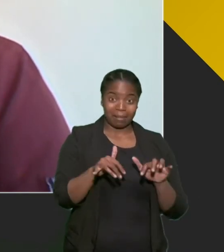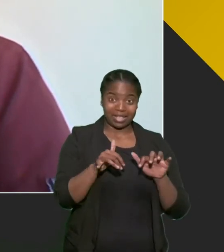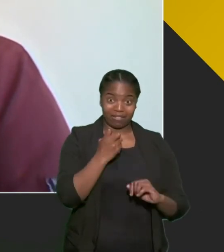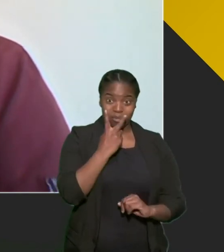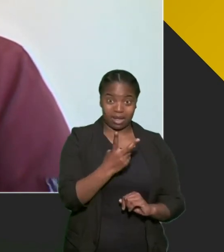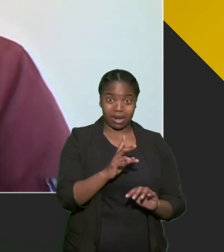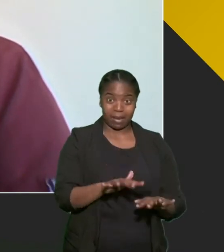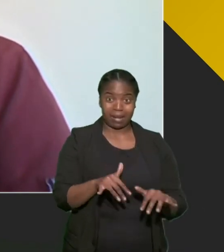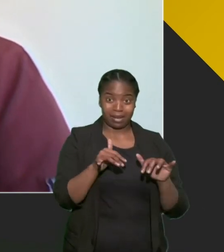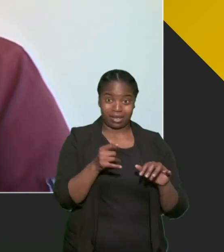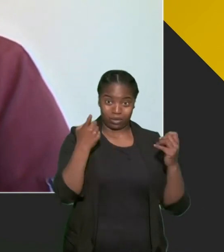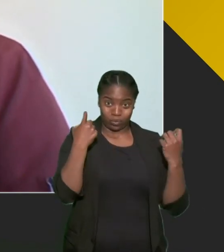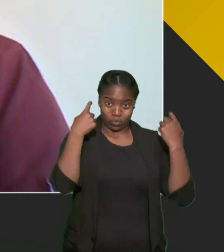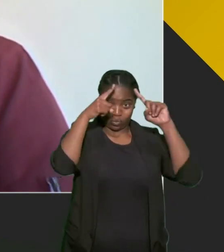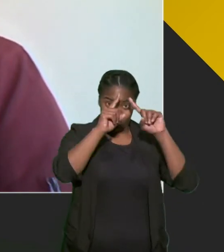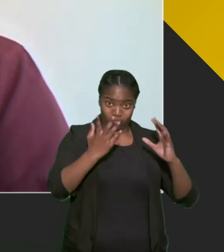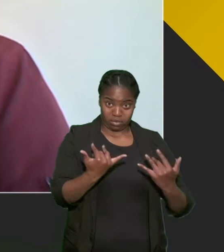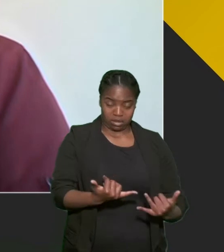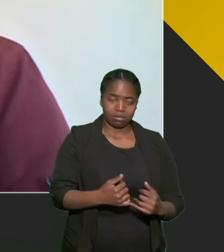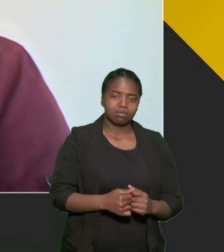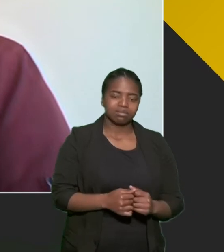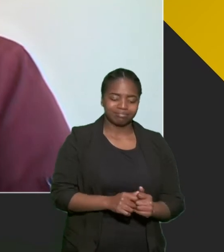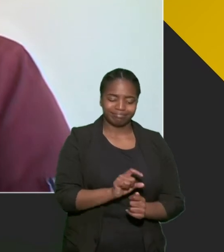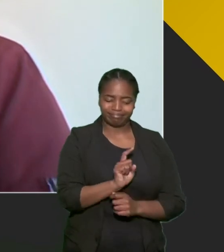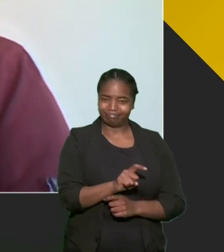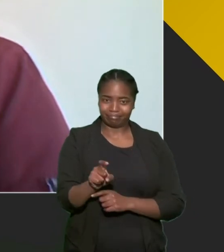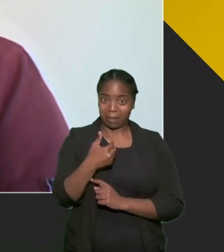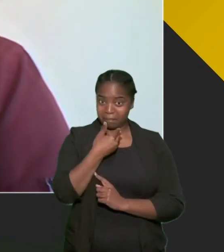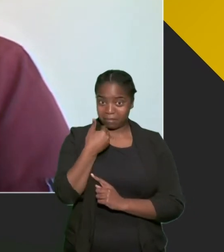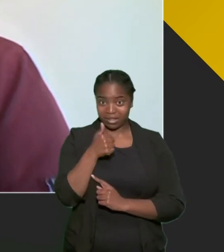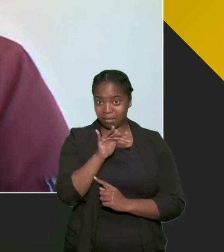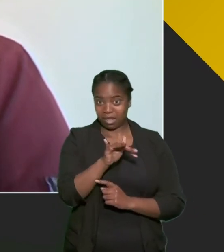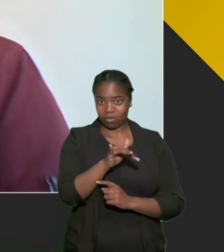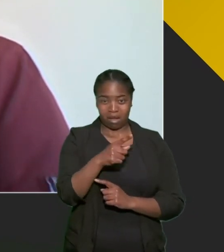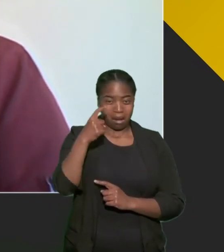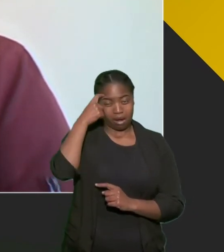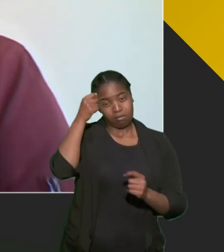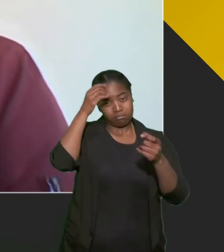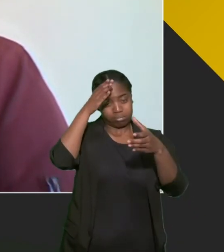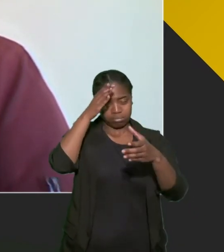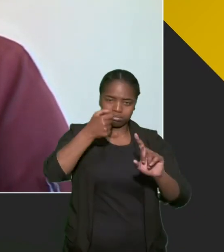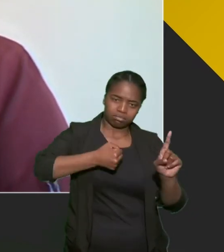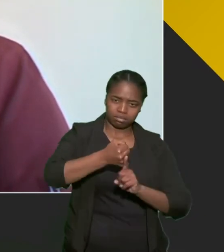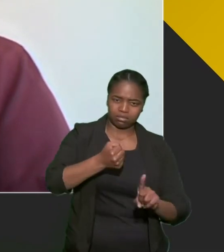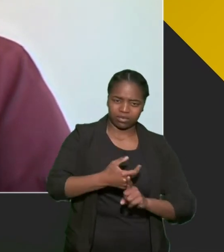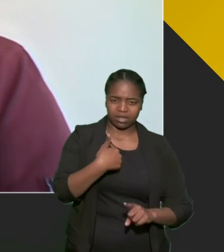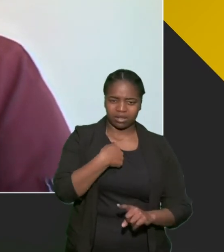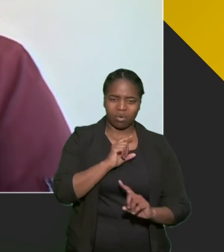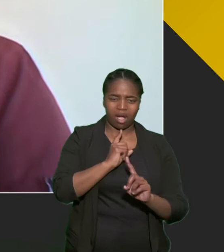look at the parliament that we have, those are not the best brains that we have. So answering your question, I would